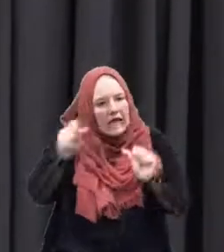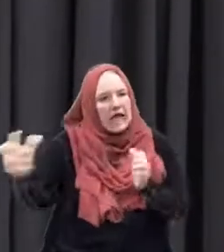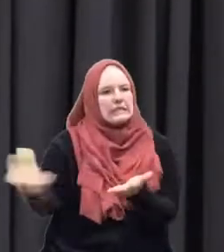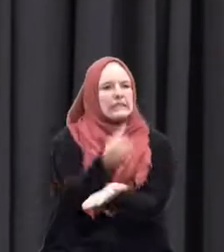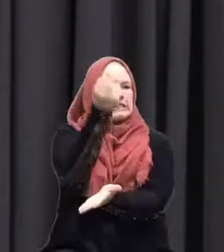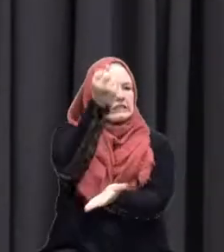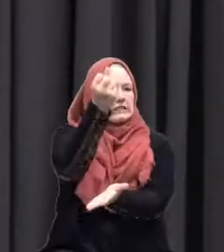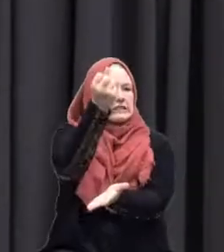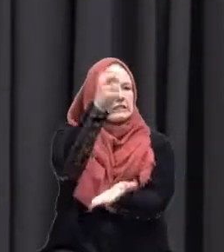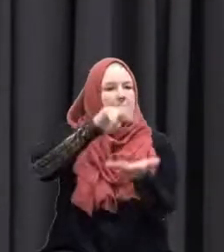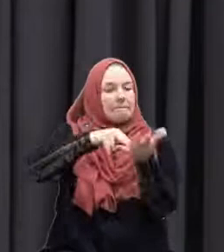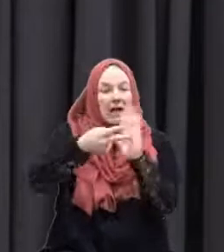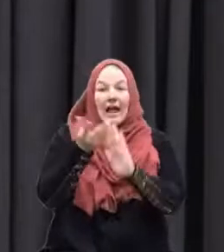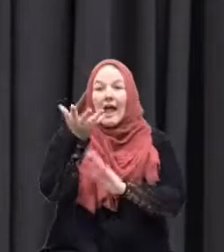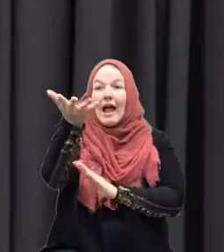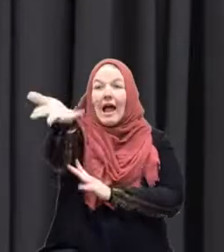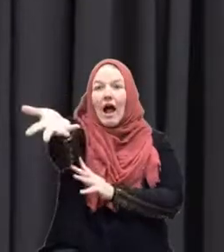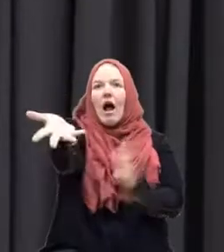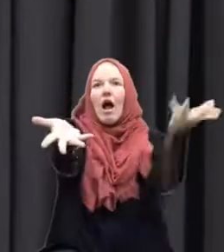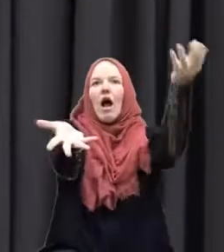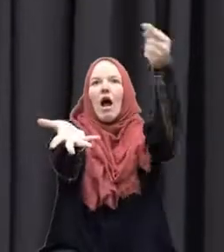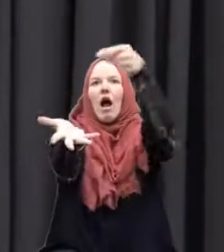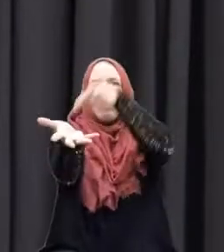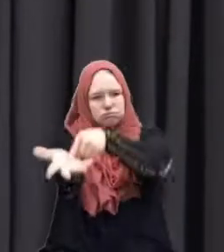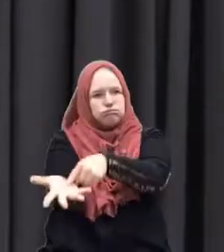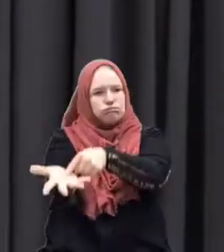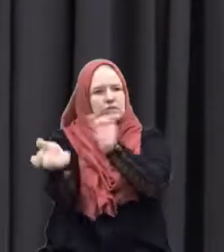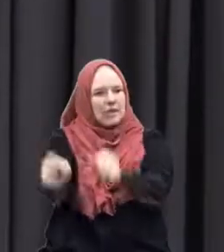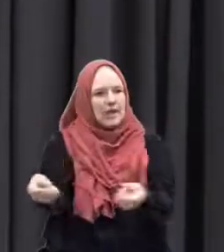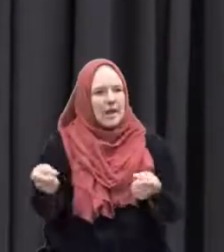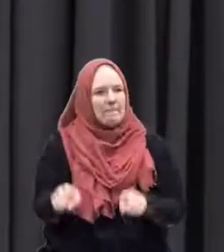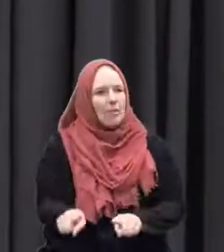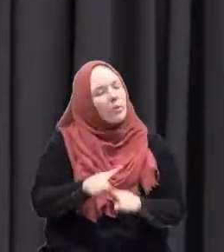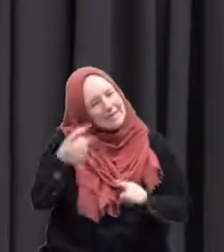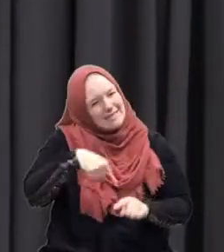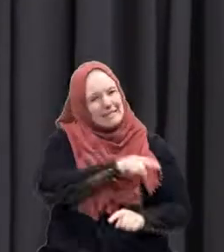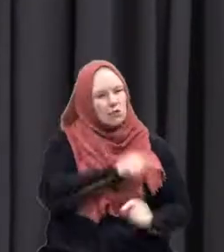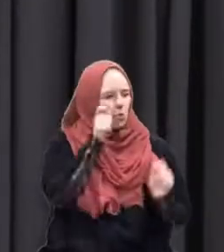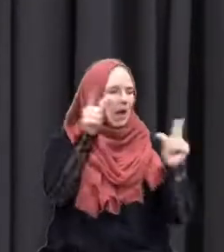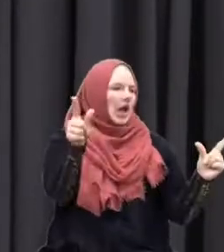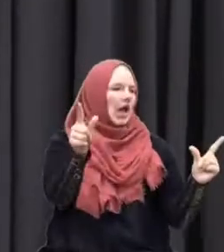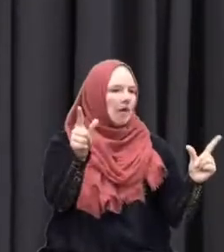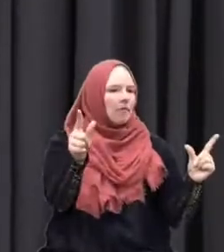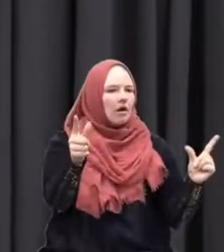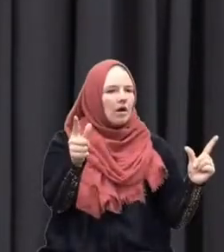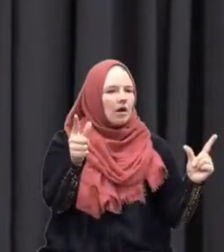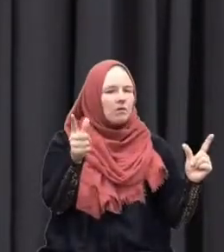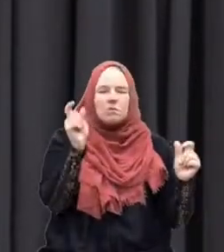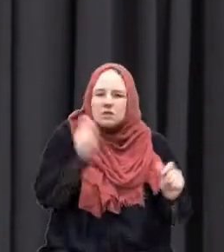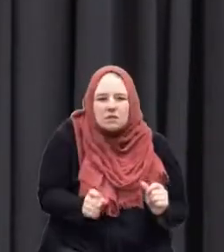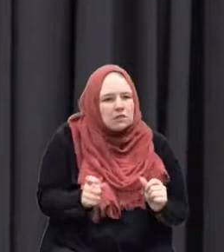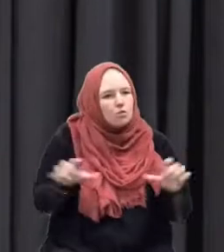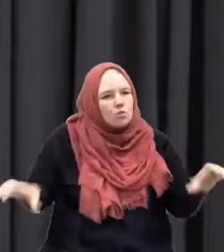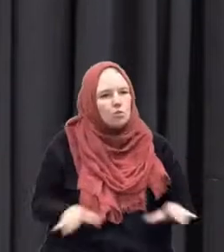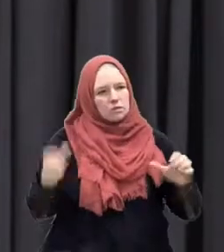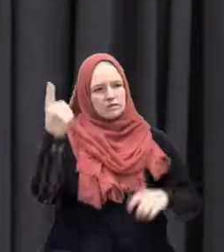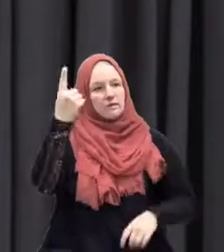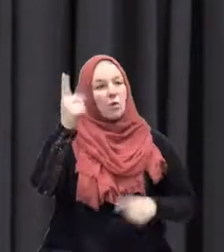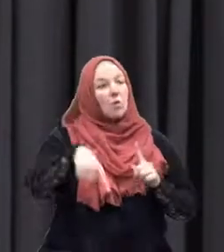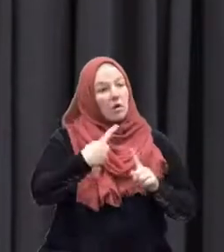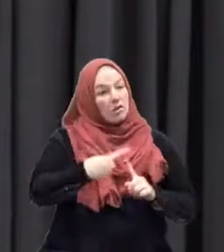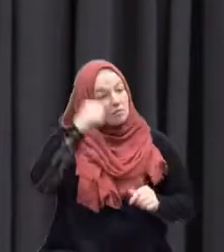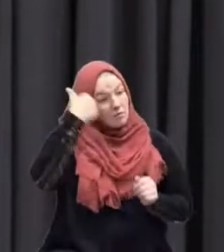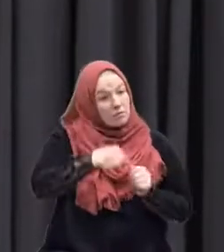Just extend your hand, you'll have it. We need to wake up. We need to remember that when we